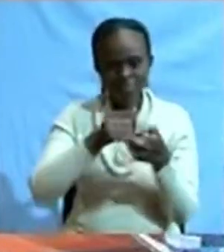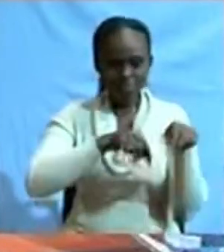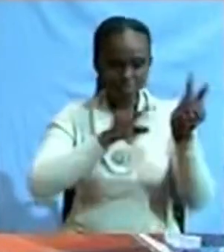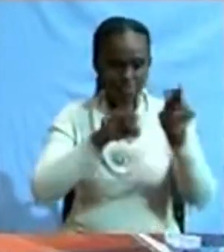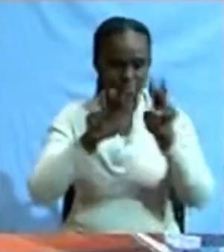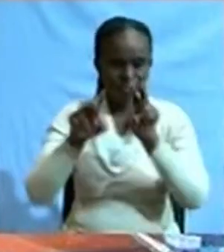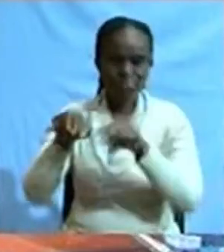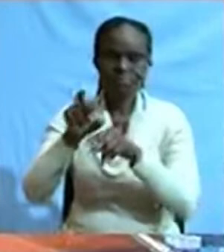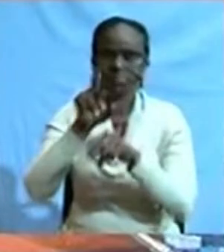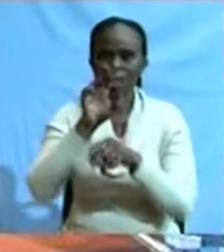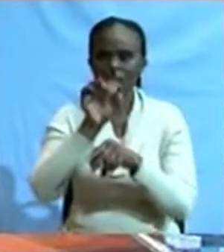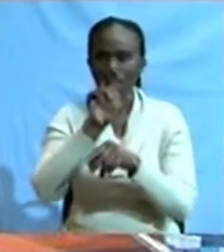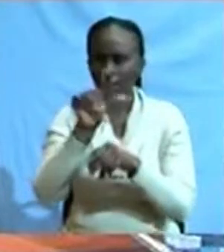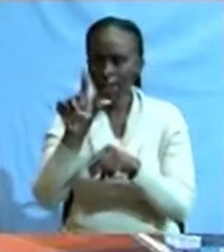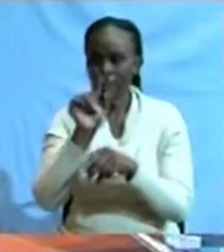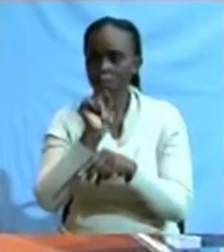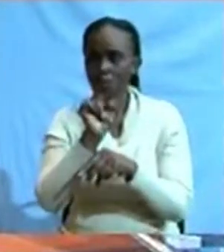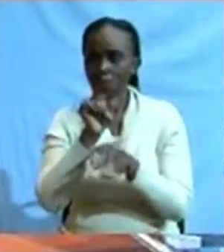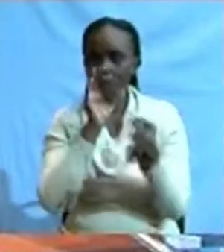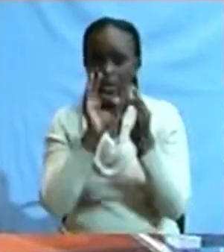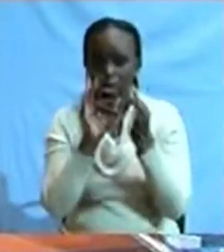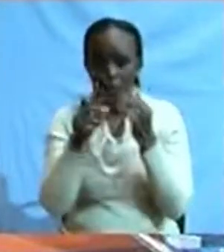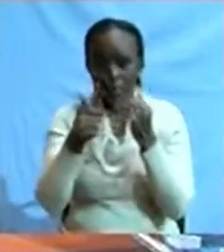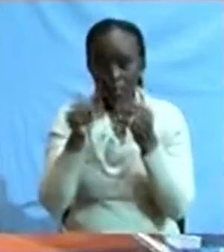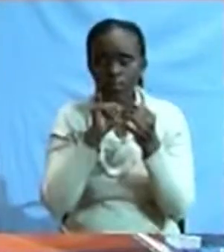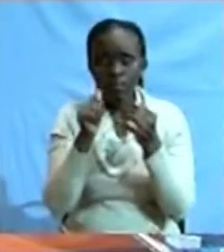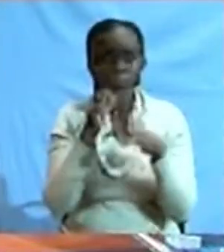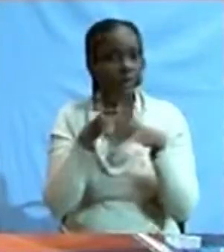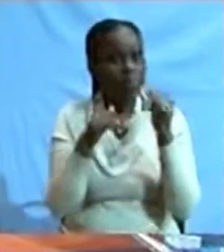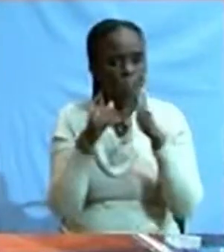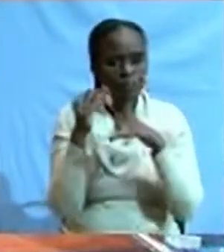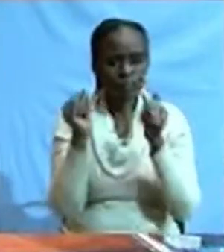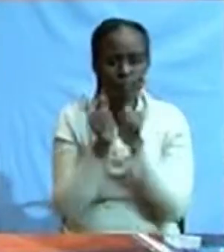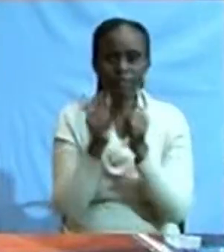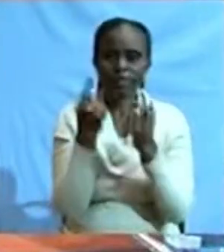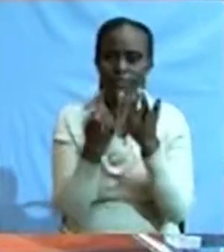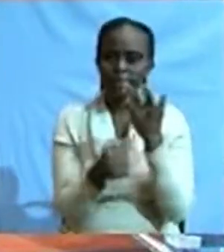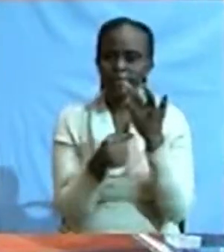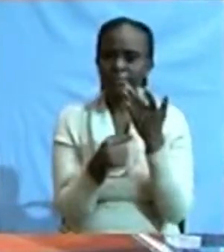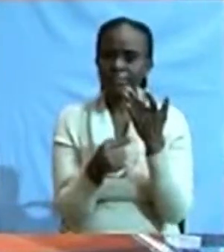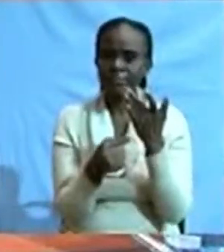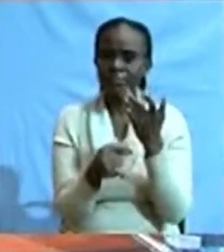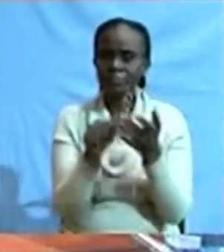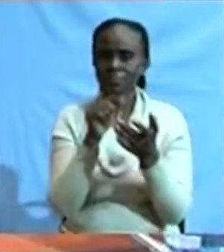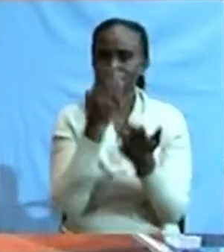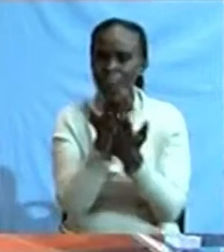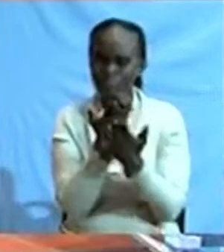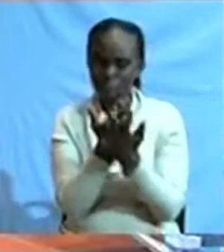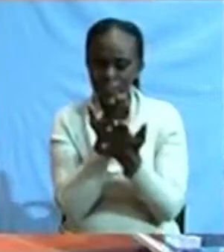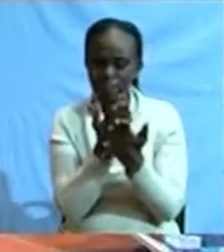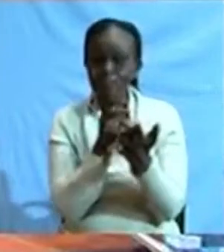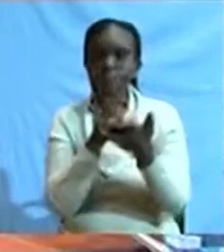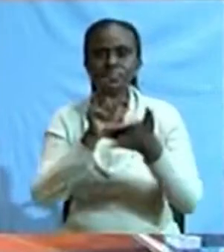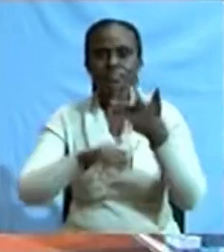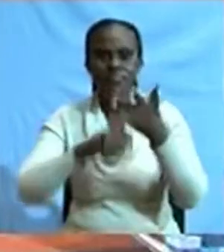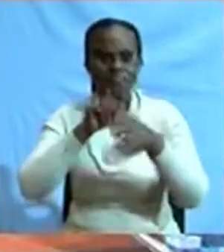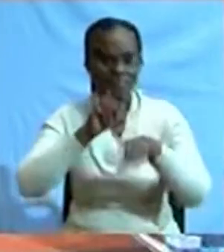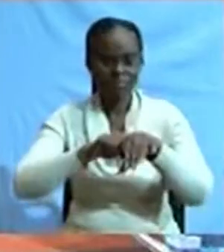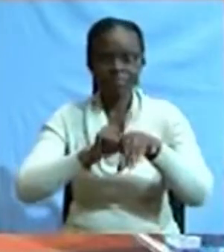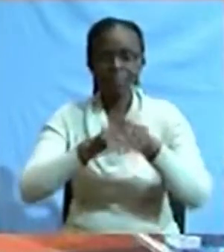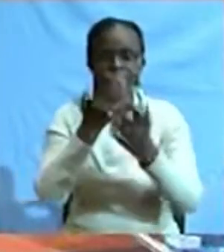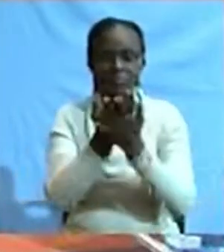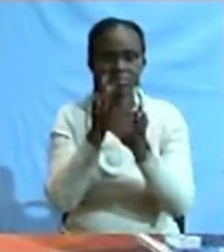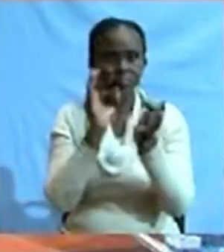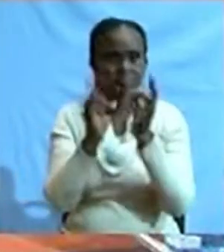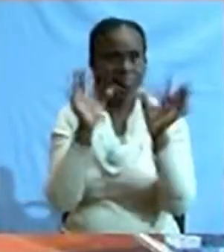roll. So if they were not comfortable with the values that were proposed at that time, and if they